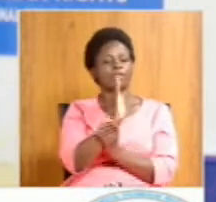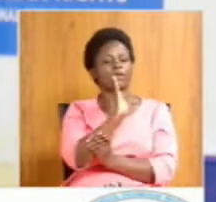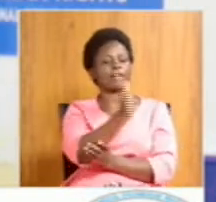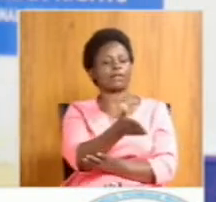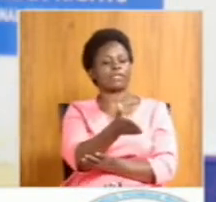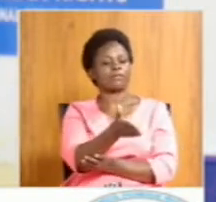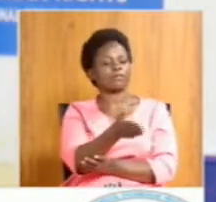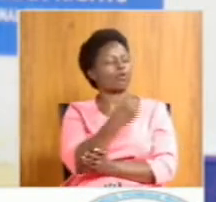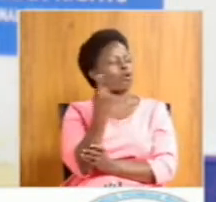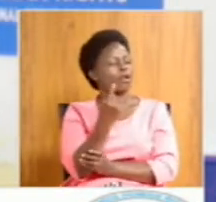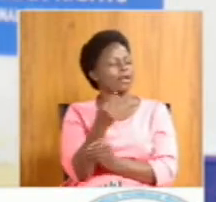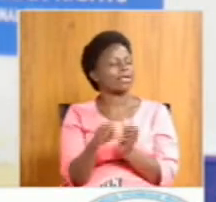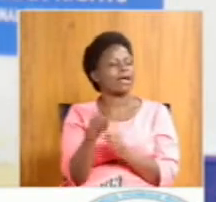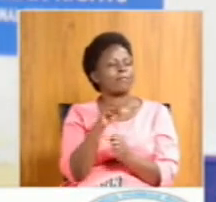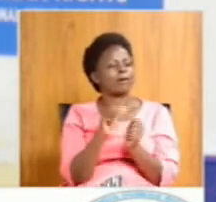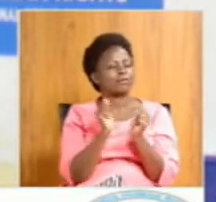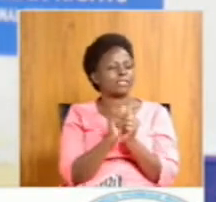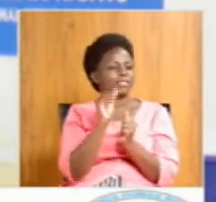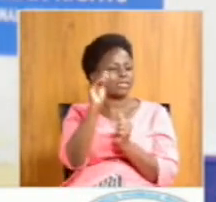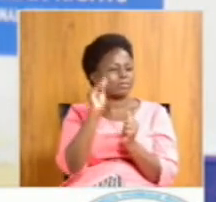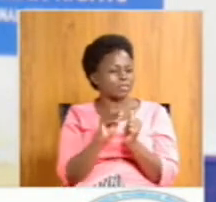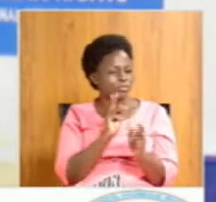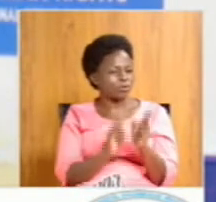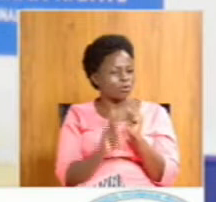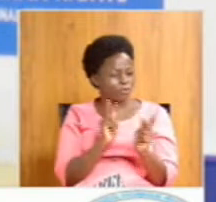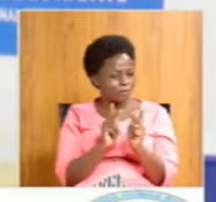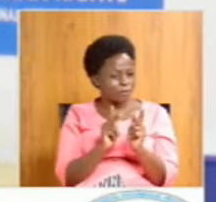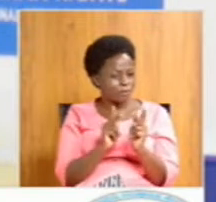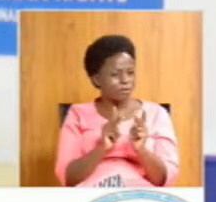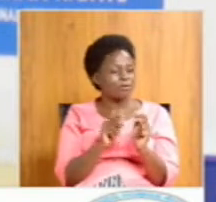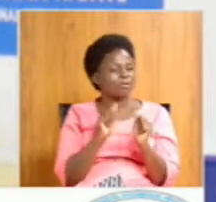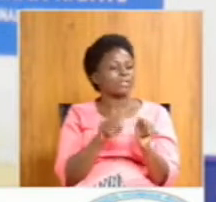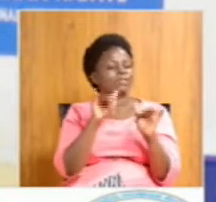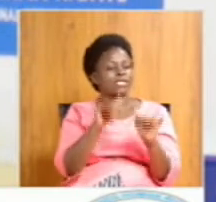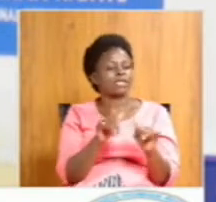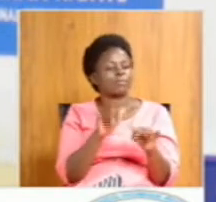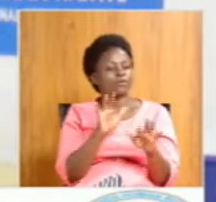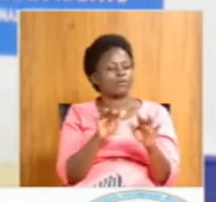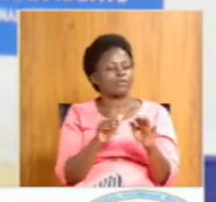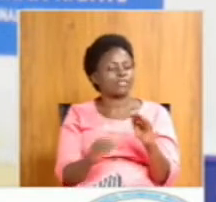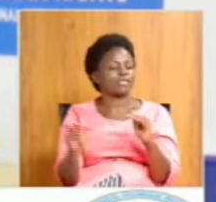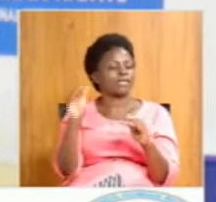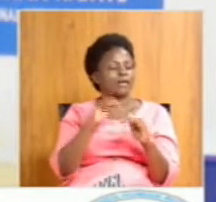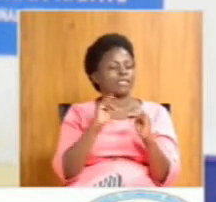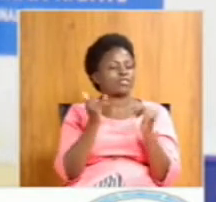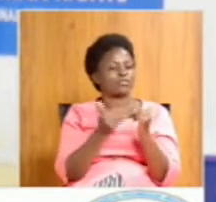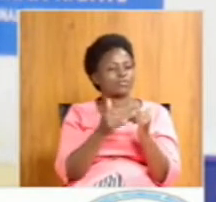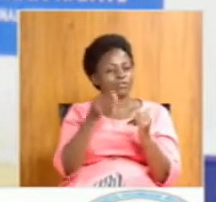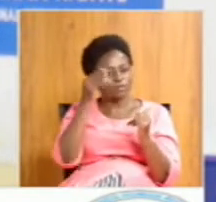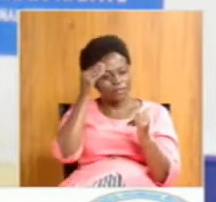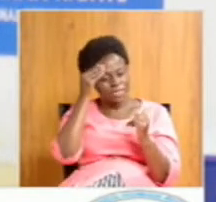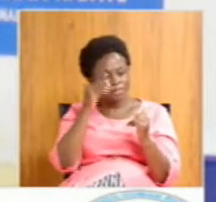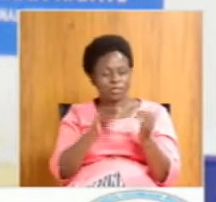that only about 10 percent of the people should have been maintained in the offices. For higher institutions of learning, they should